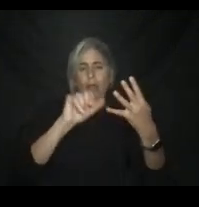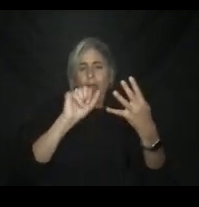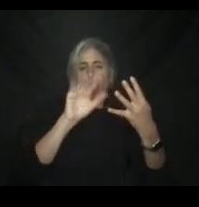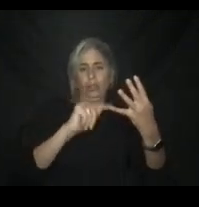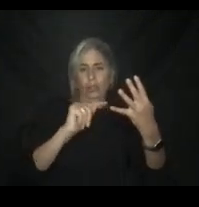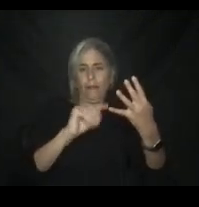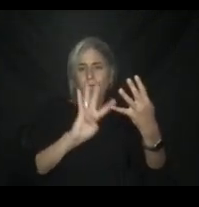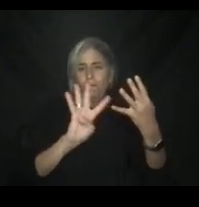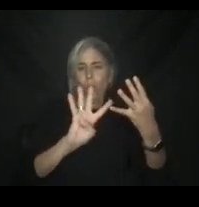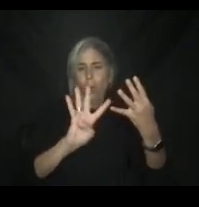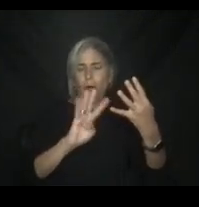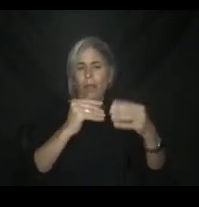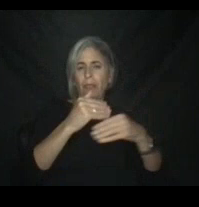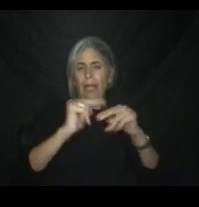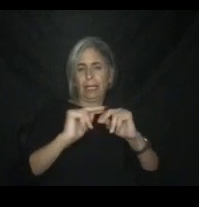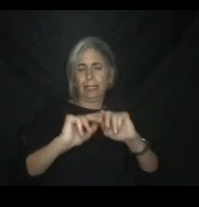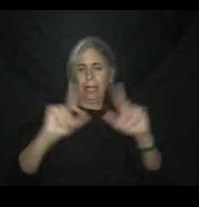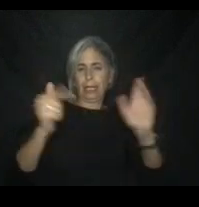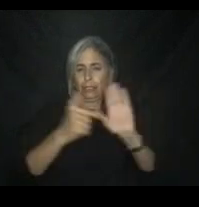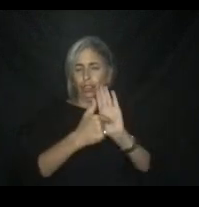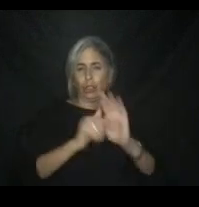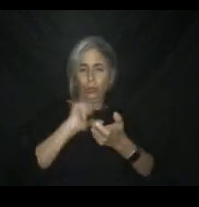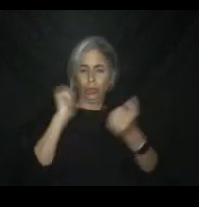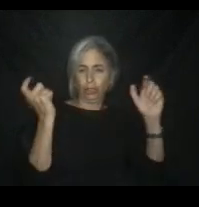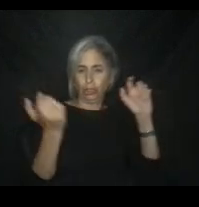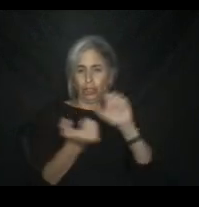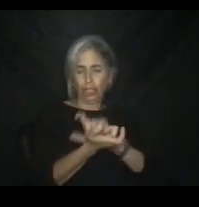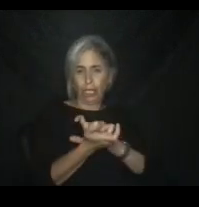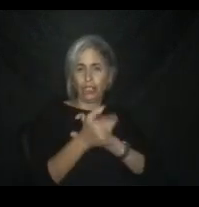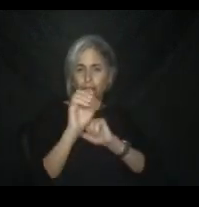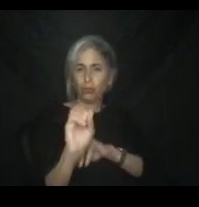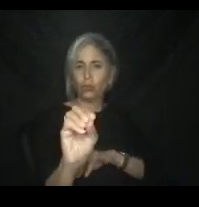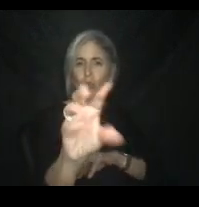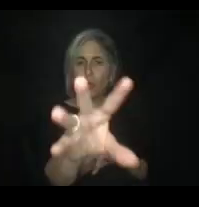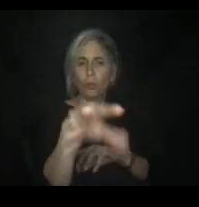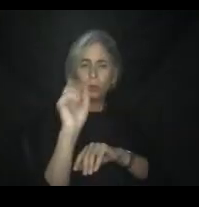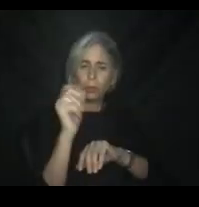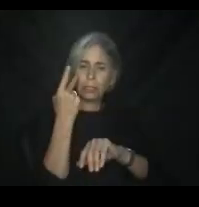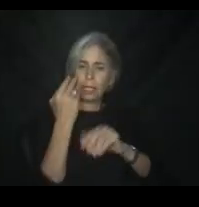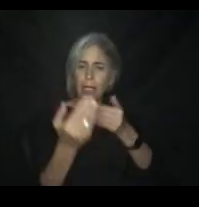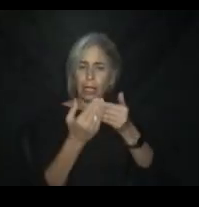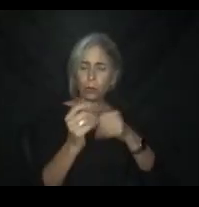next slide shows the areas of change zoomed in closer.